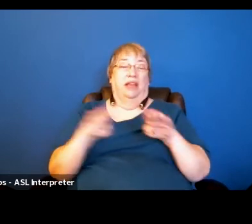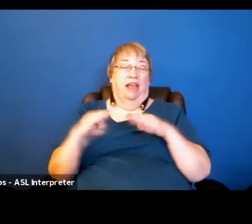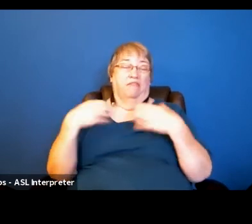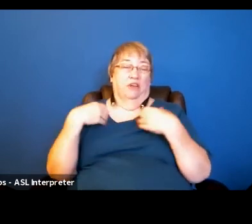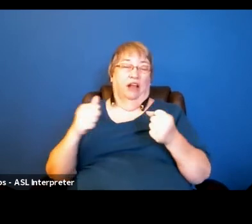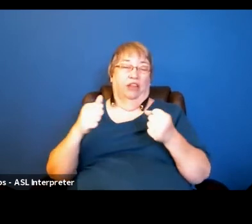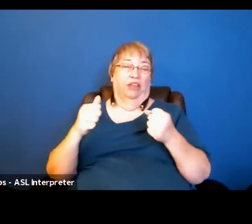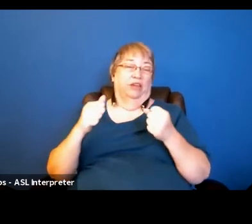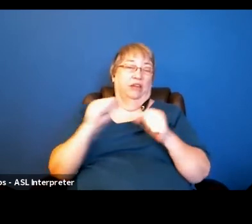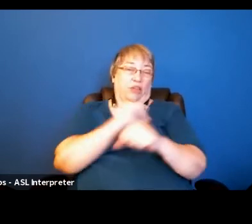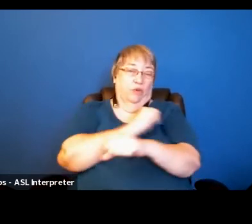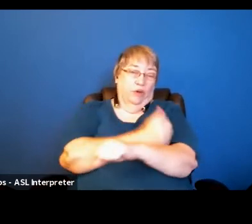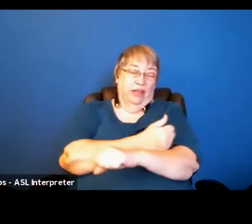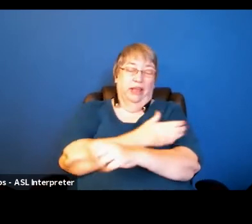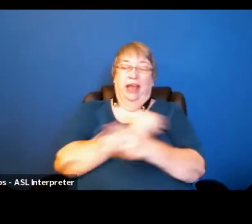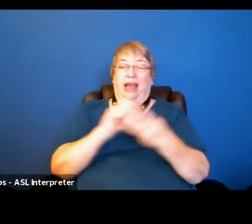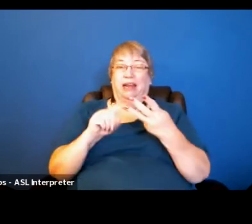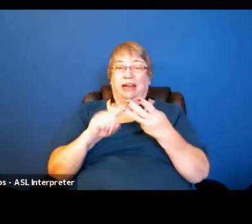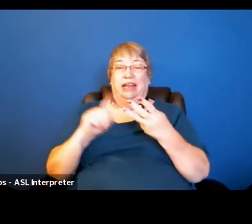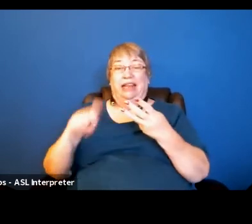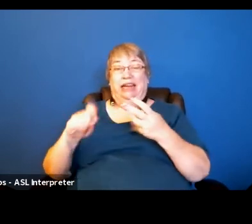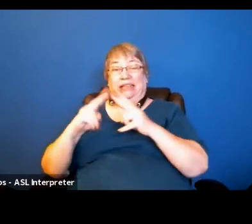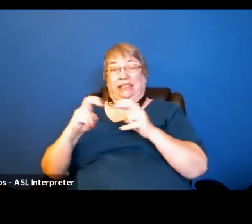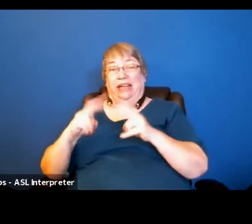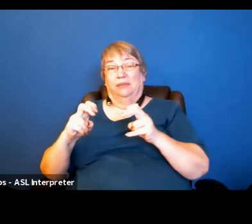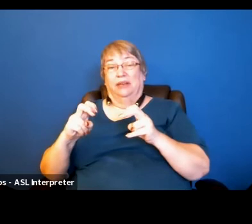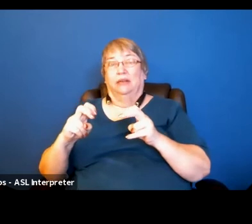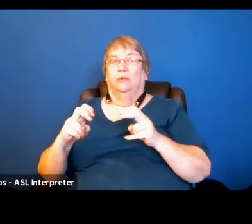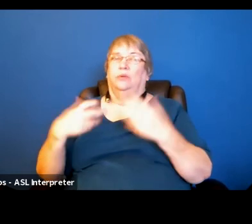is, we have our work cut out for us, I would say.